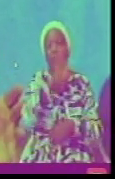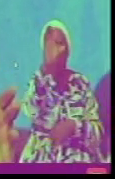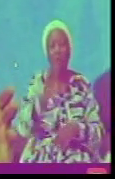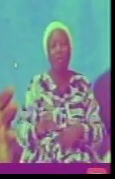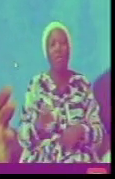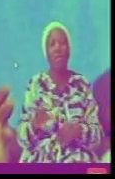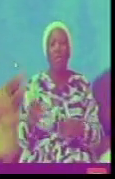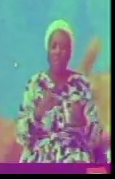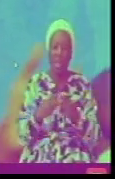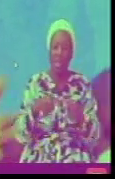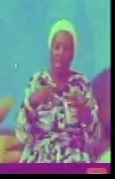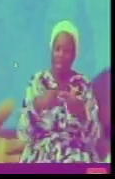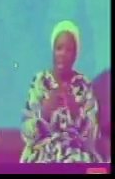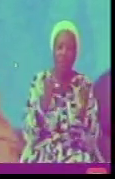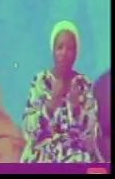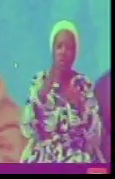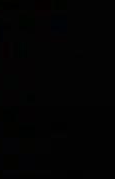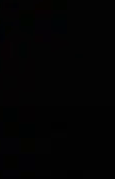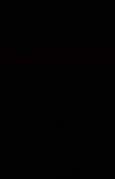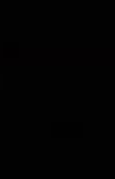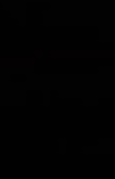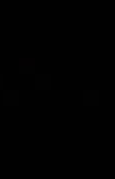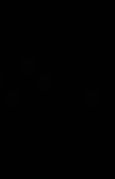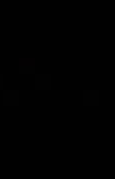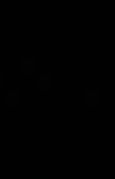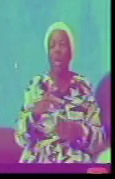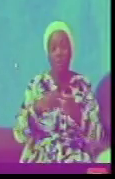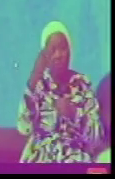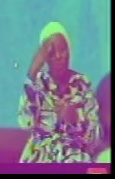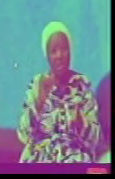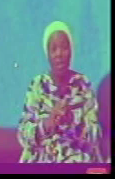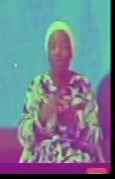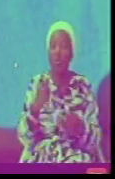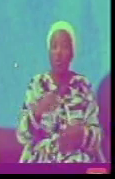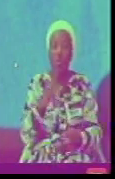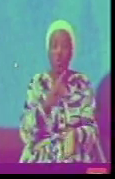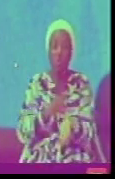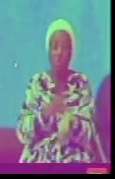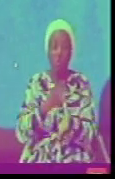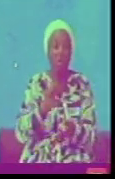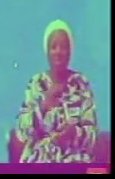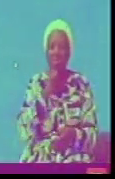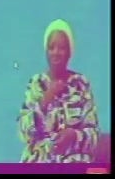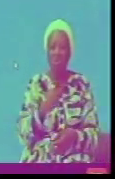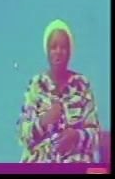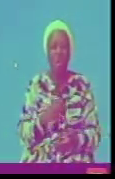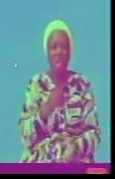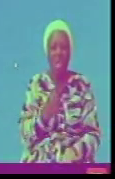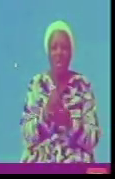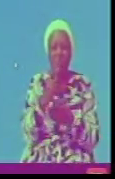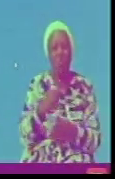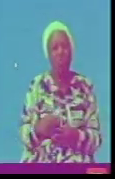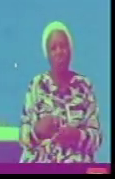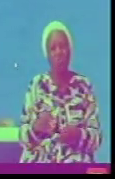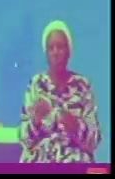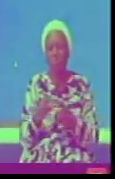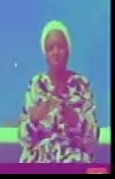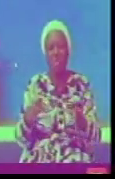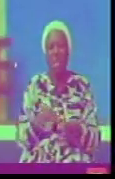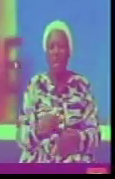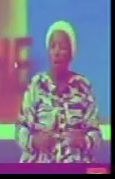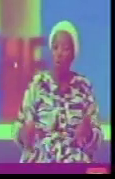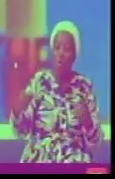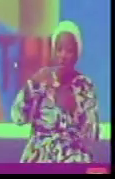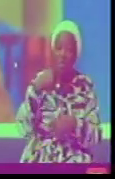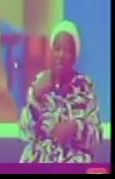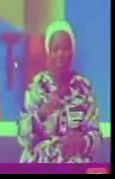heaven sent healing, healing from the cross, it begins with confession. You know, your doctor cannot do much